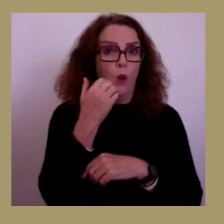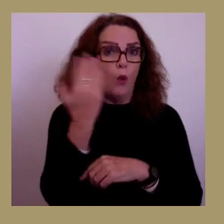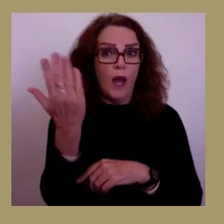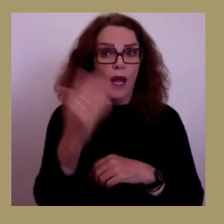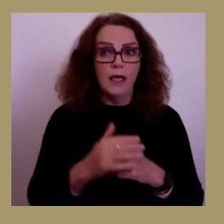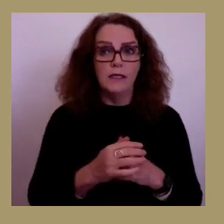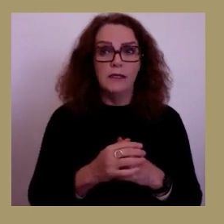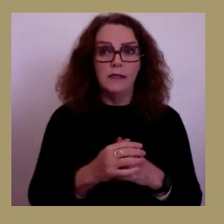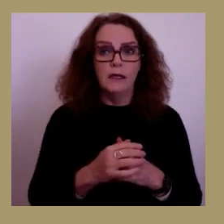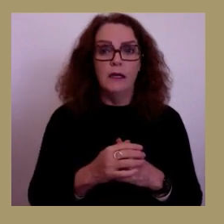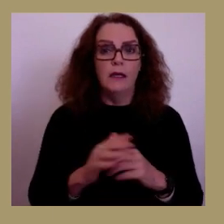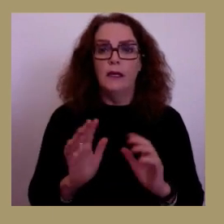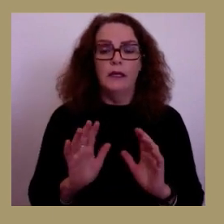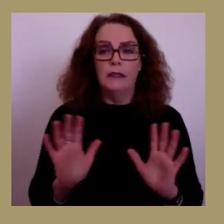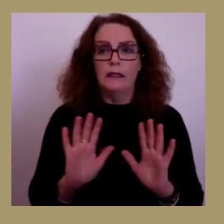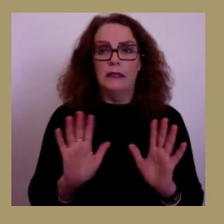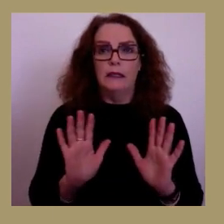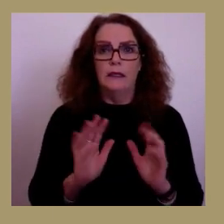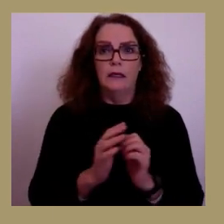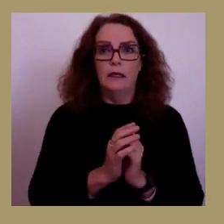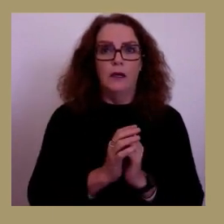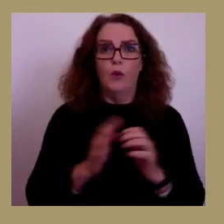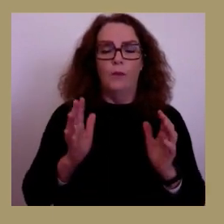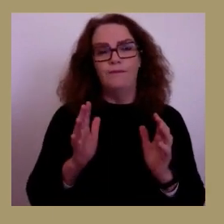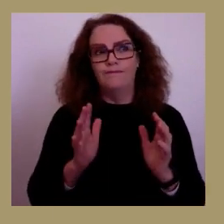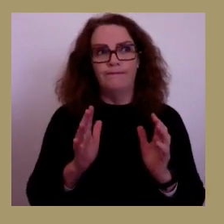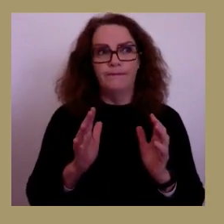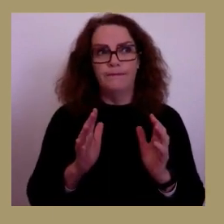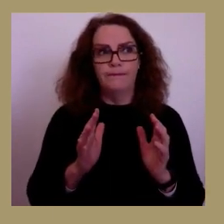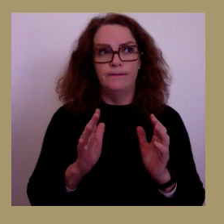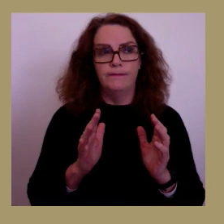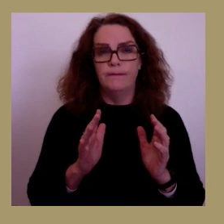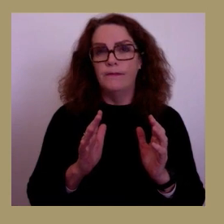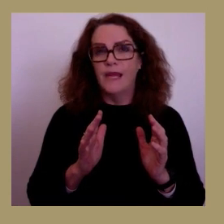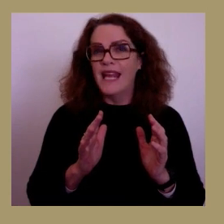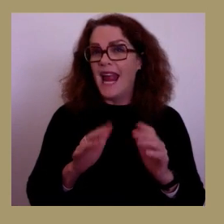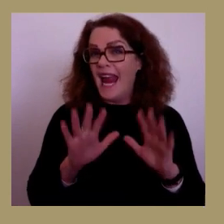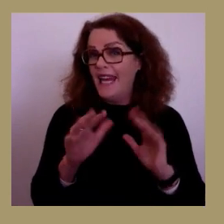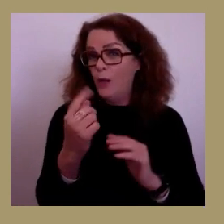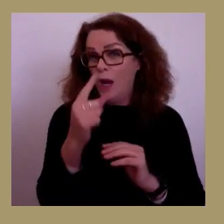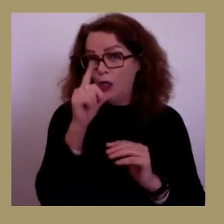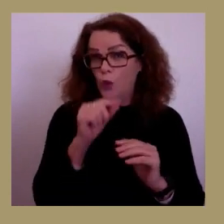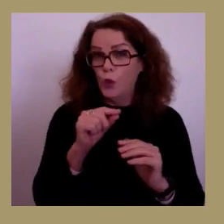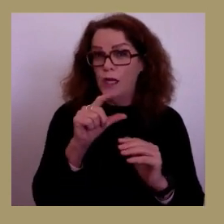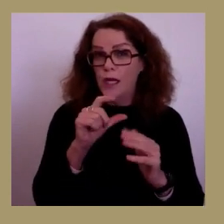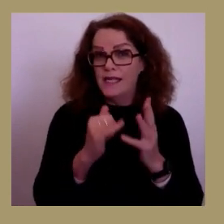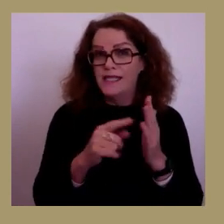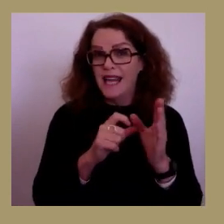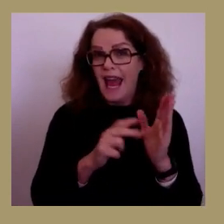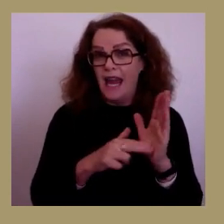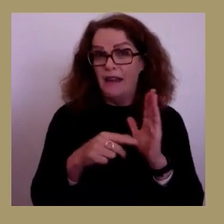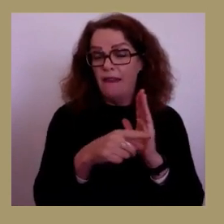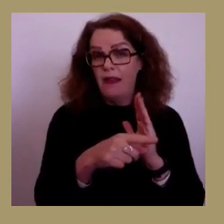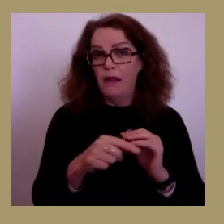a static QR code, it could be scanned by anybody from anywhere. So it does have a time to live of